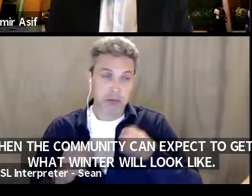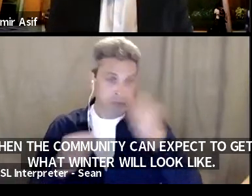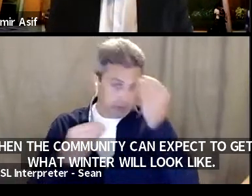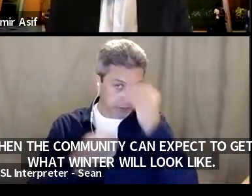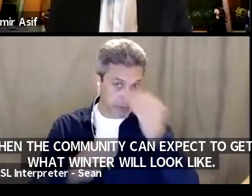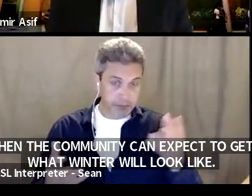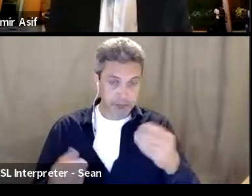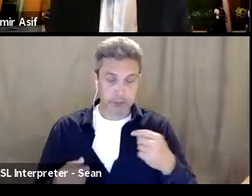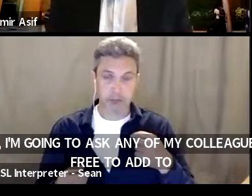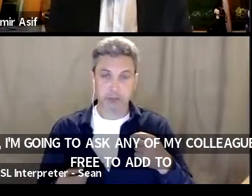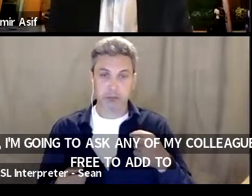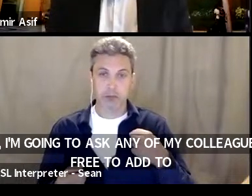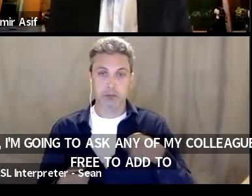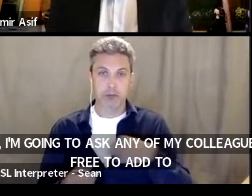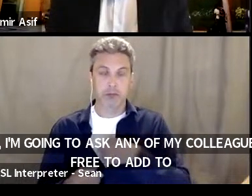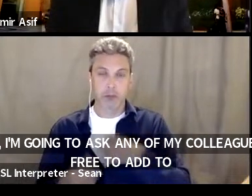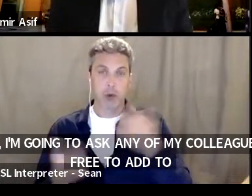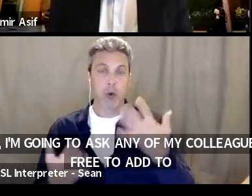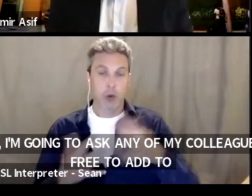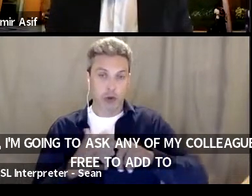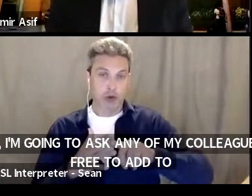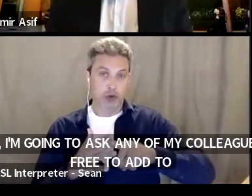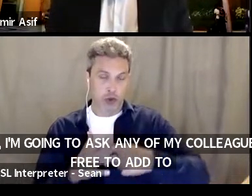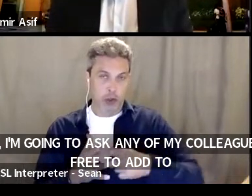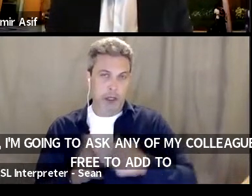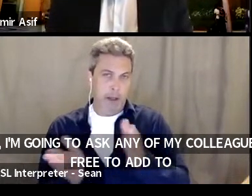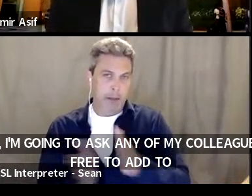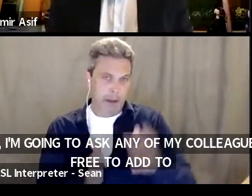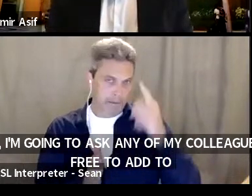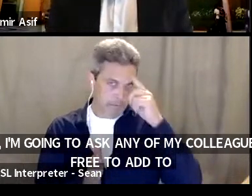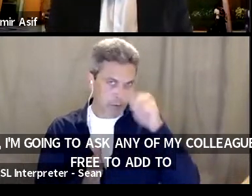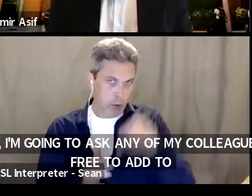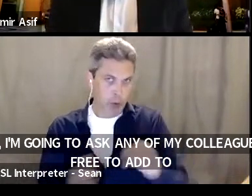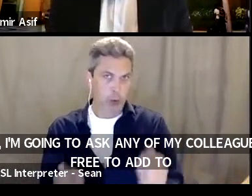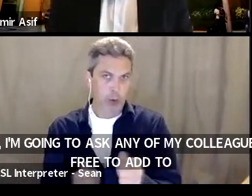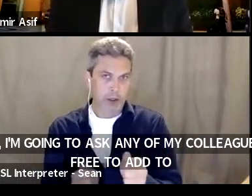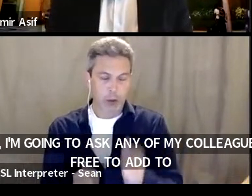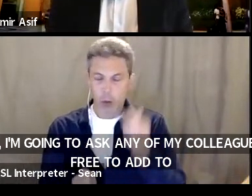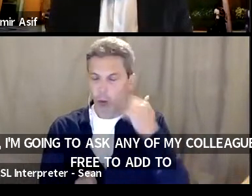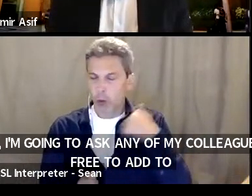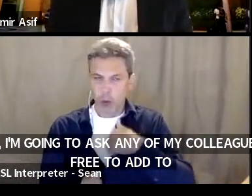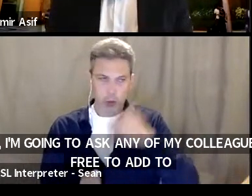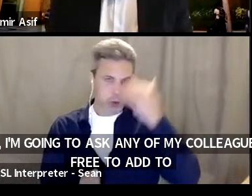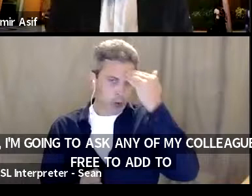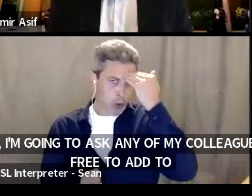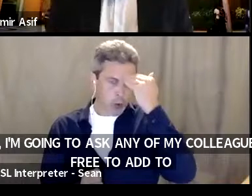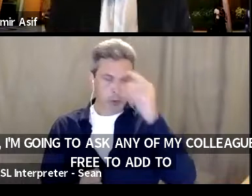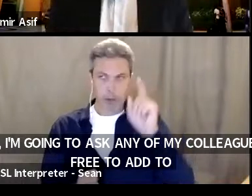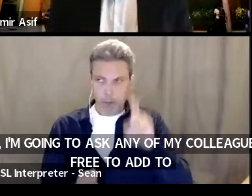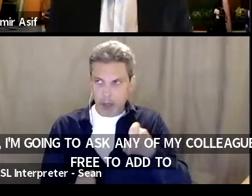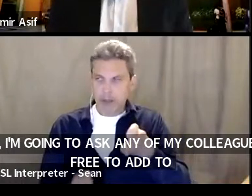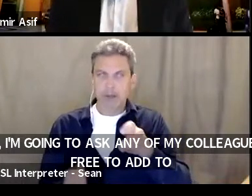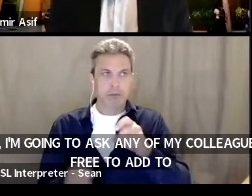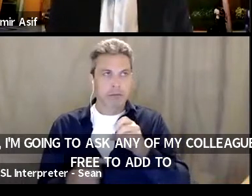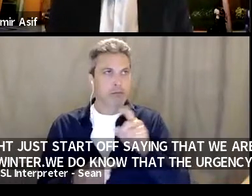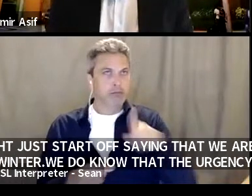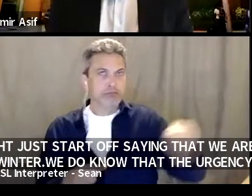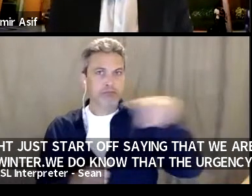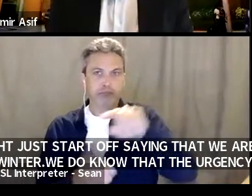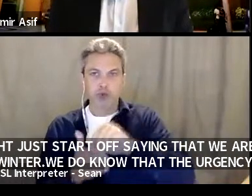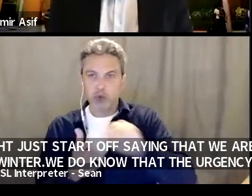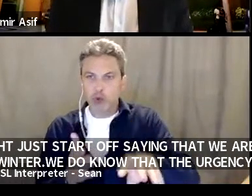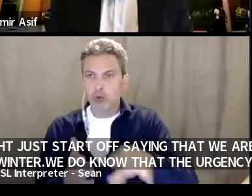are already discussing winter because we do know the urgency of people needing to make their plans. We've